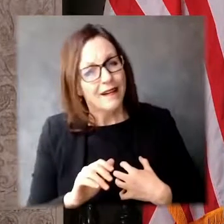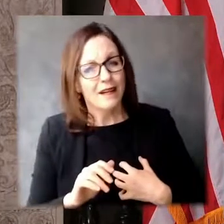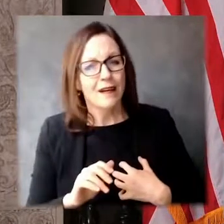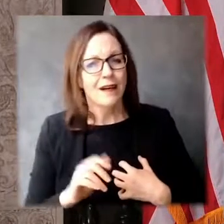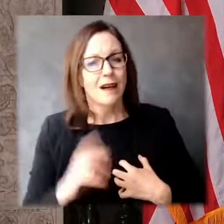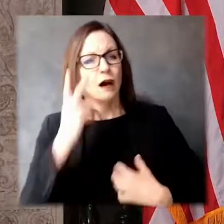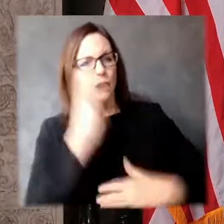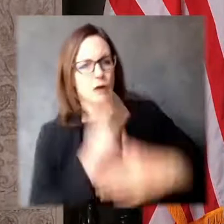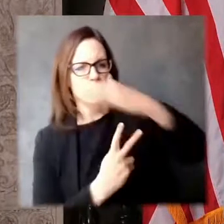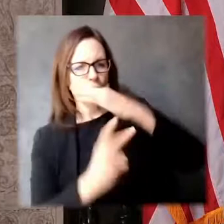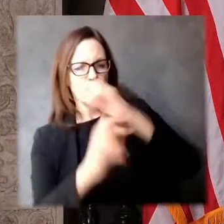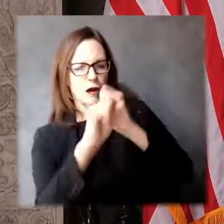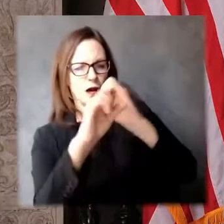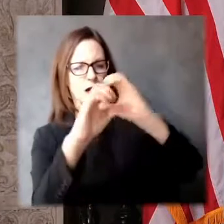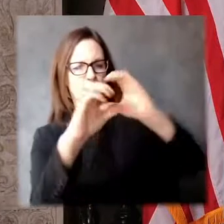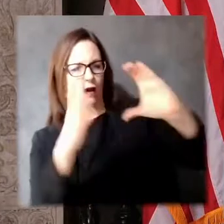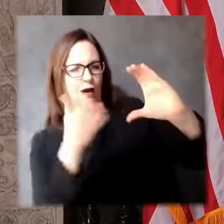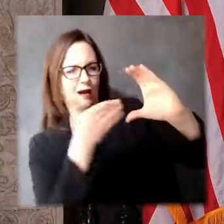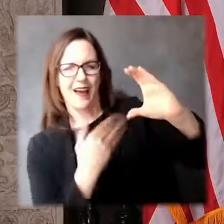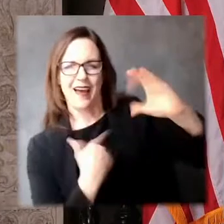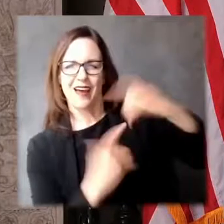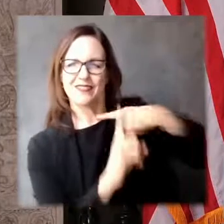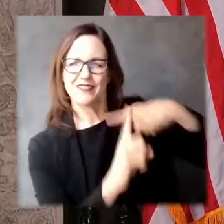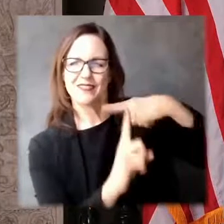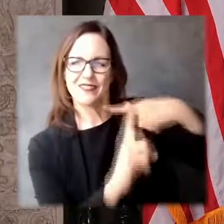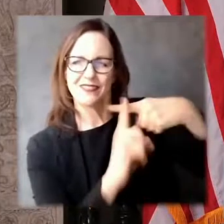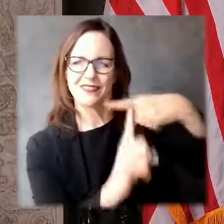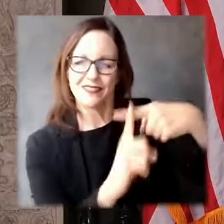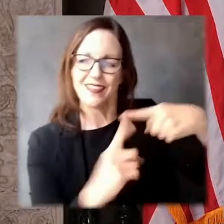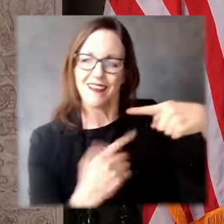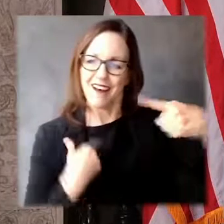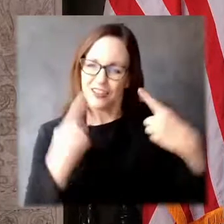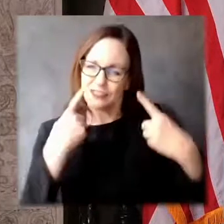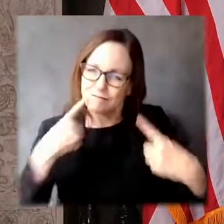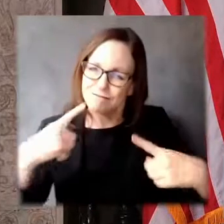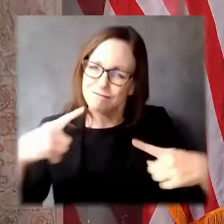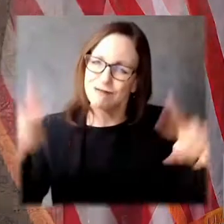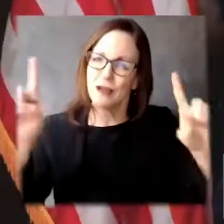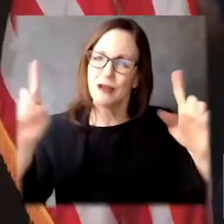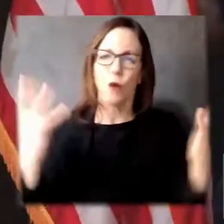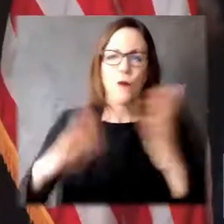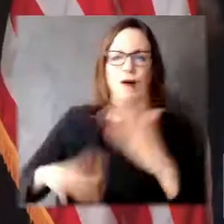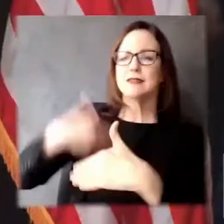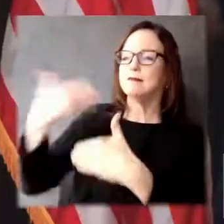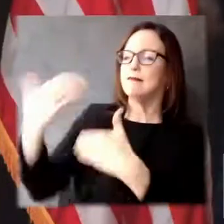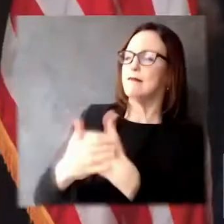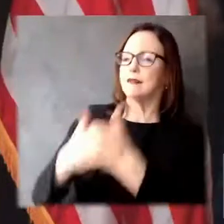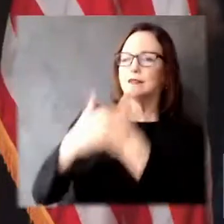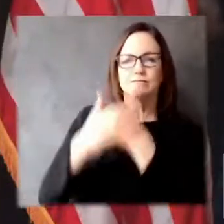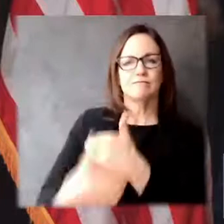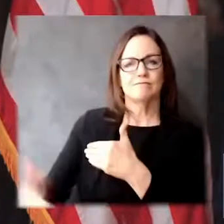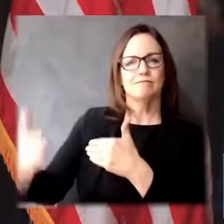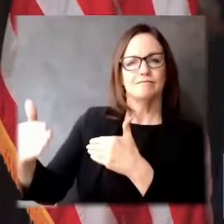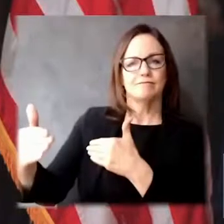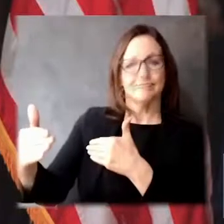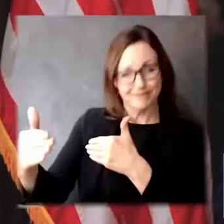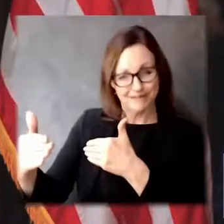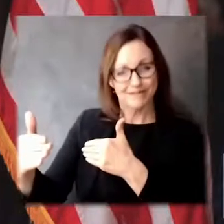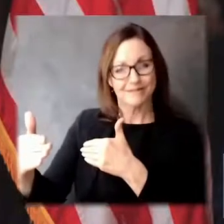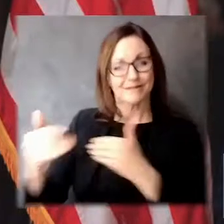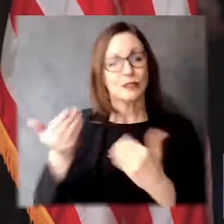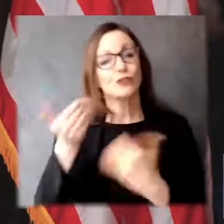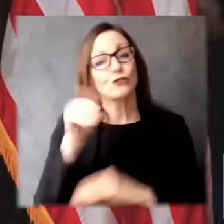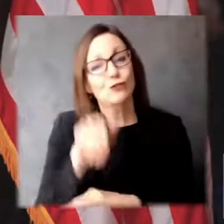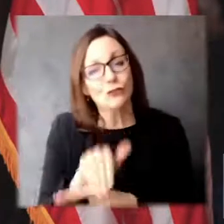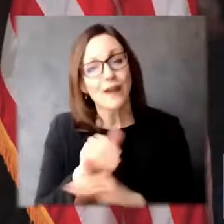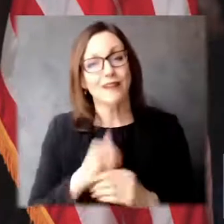we can go from here, how we get back on track, and what's next. Well, tonight, Wisconsin, I want to tell